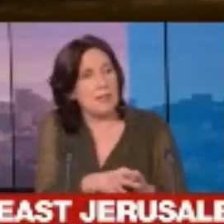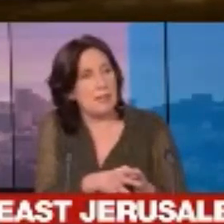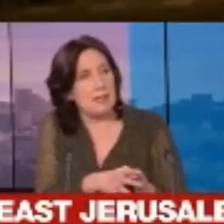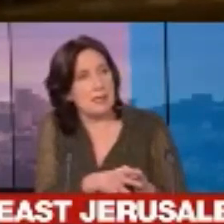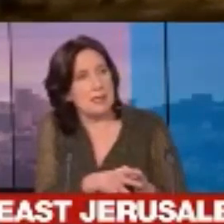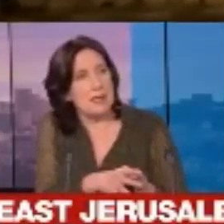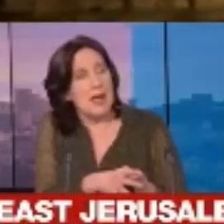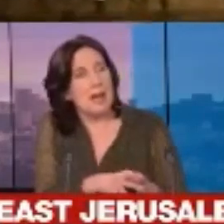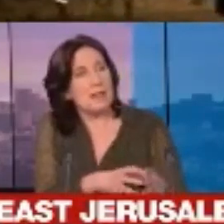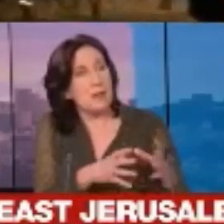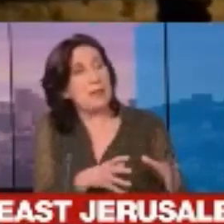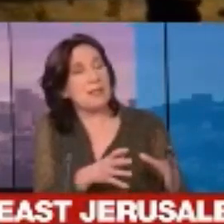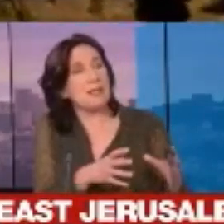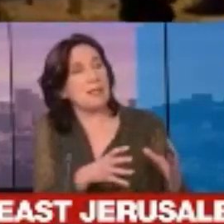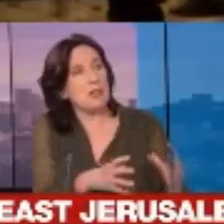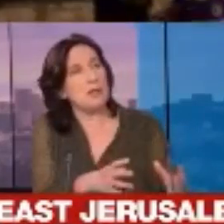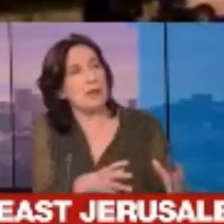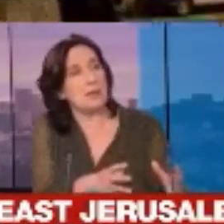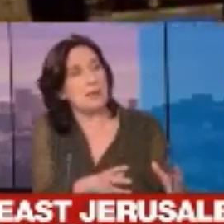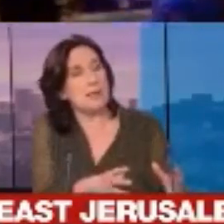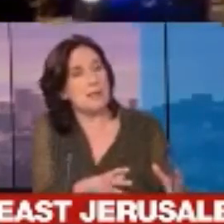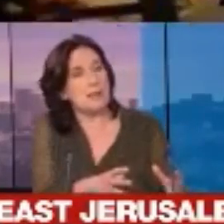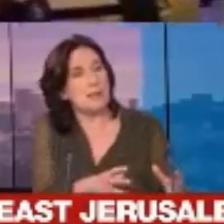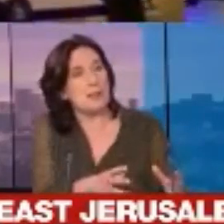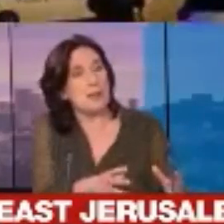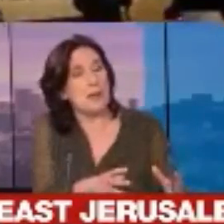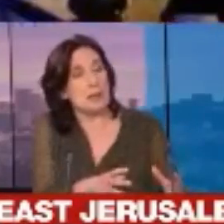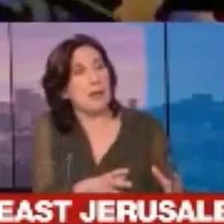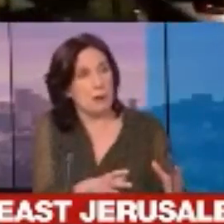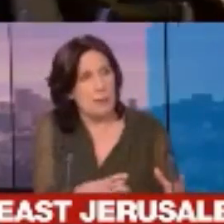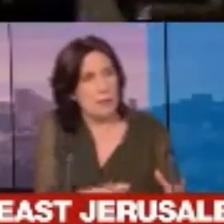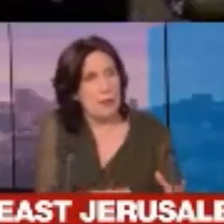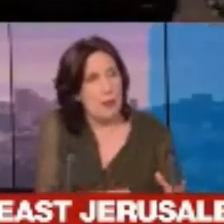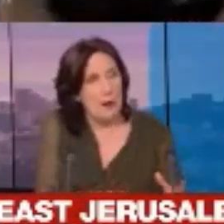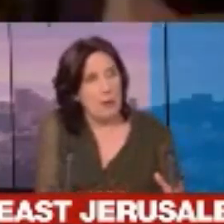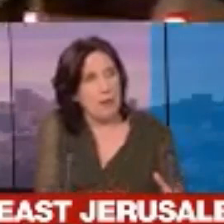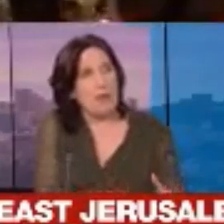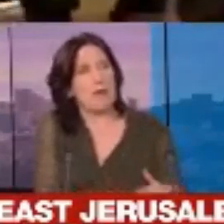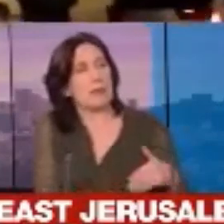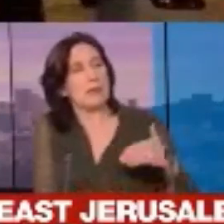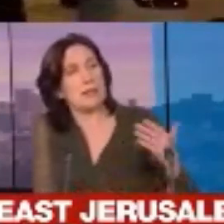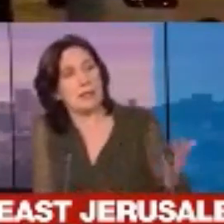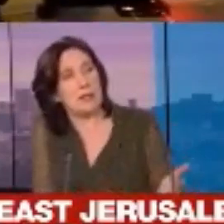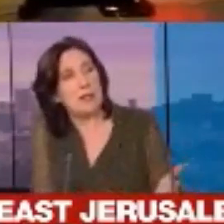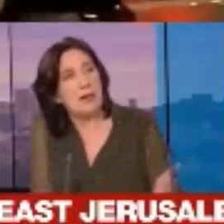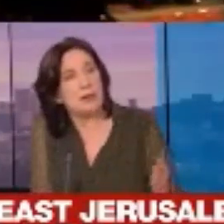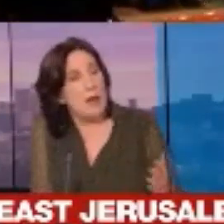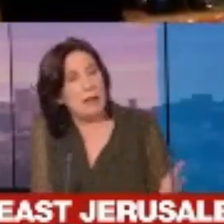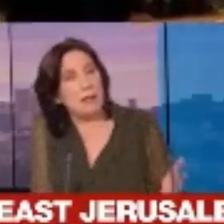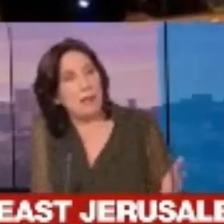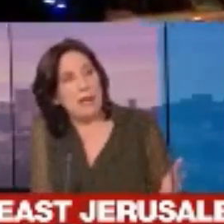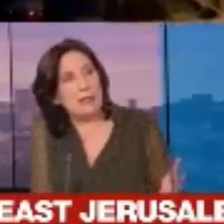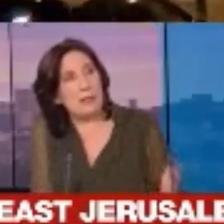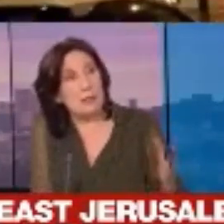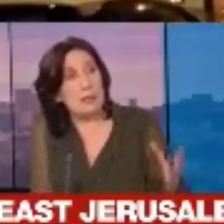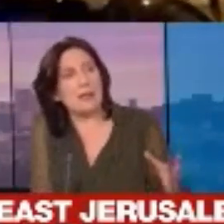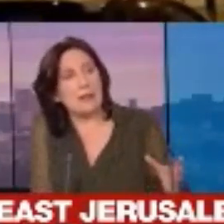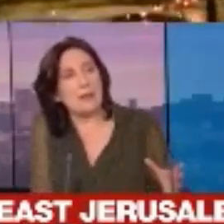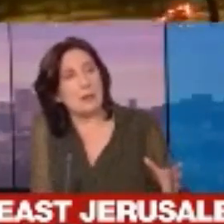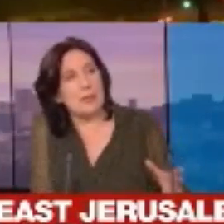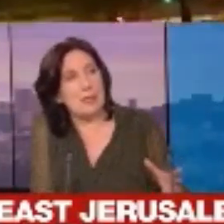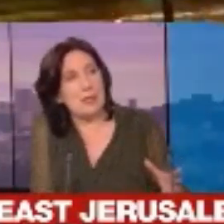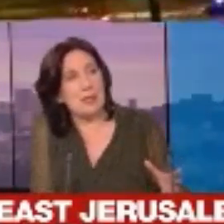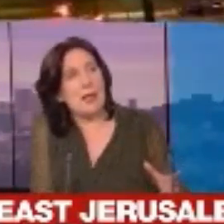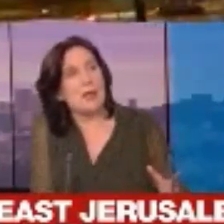key cities. And so that is a new development. It's something the Israelis are only too aware of. They have been conducting regular raids, particularly in